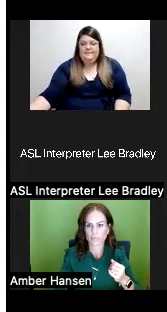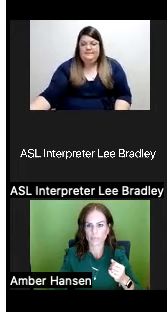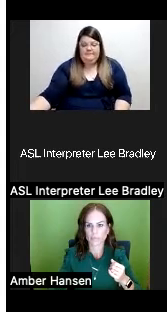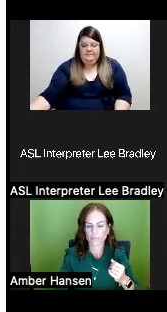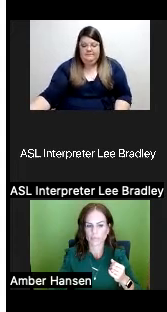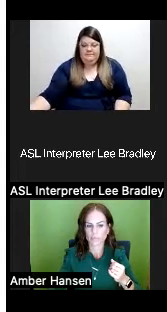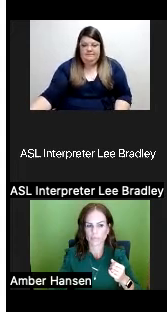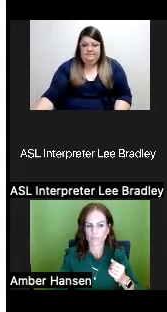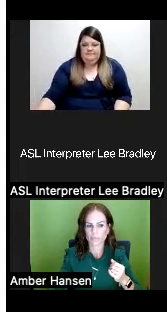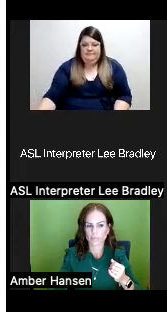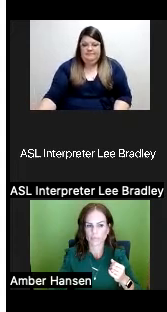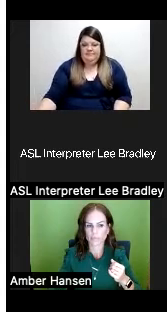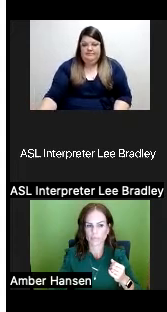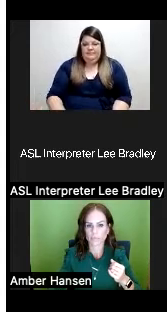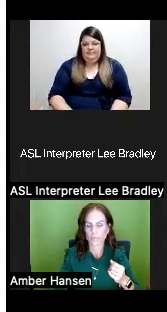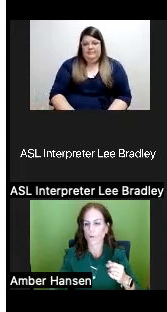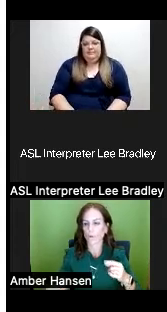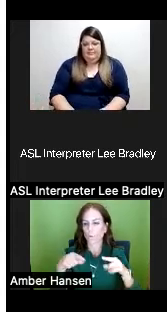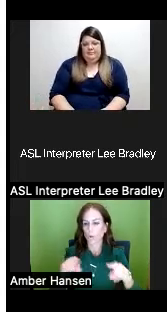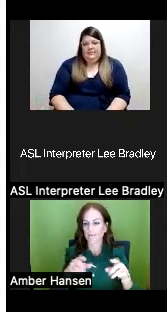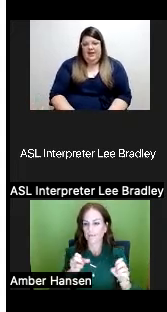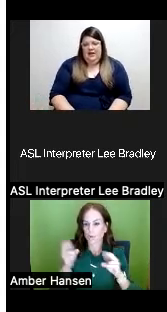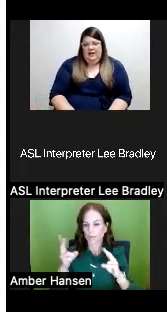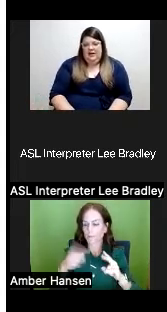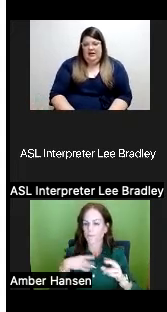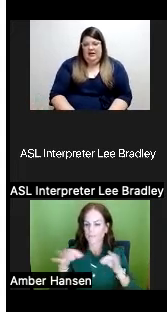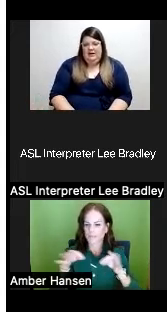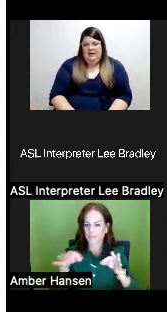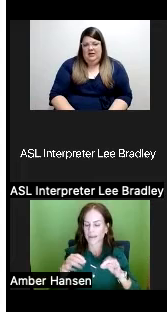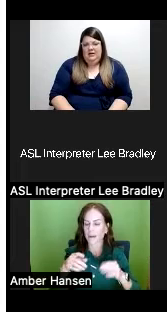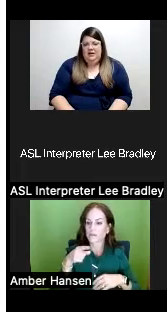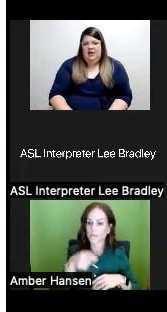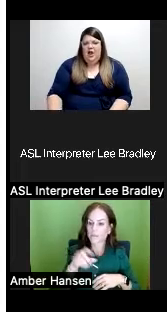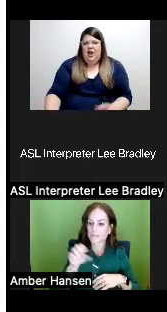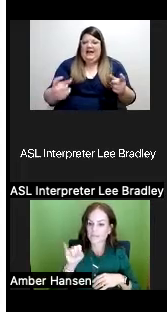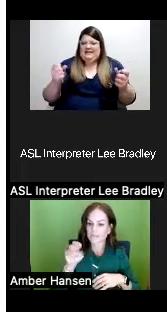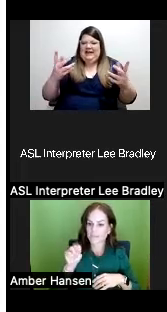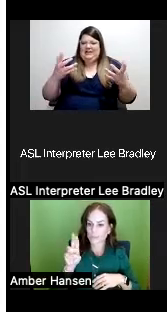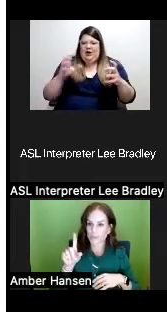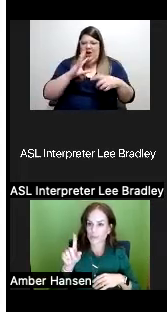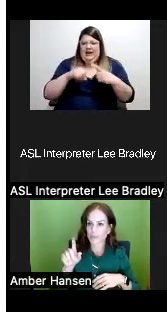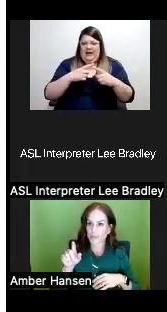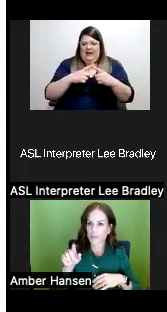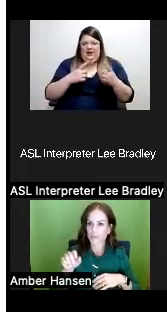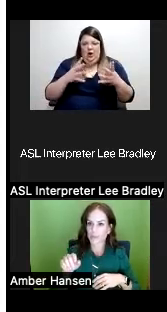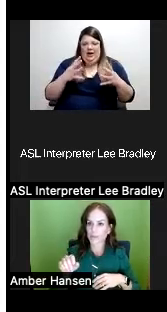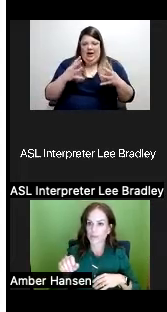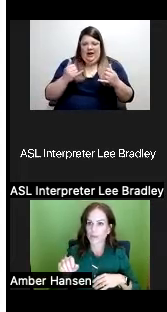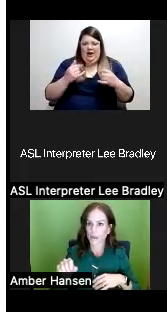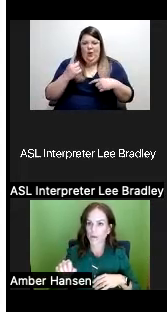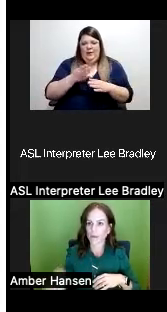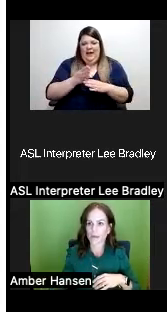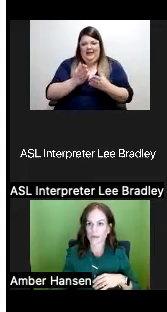Hi, Hadley. How's it going? Good, Grandpa. What'd you do in school today? Well, one main thing was that media